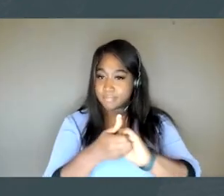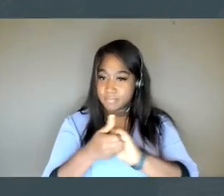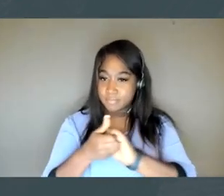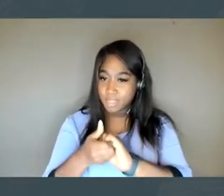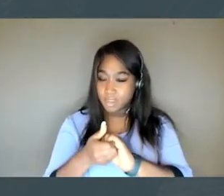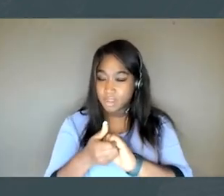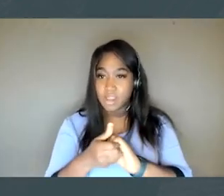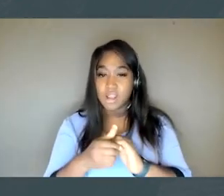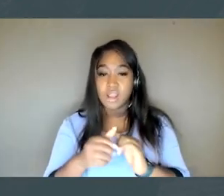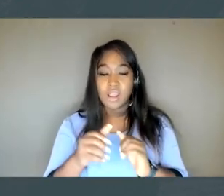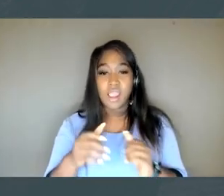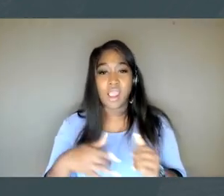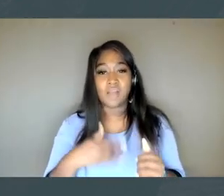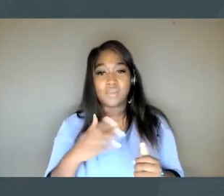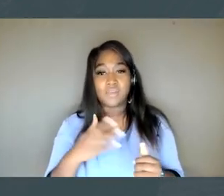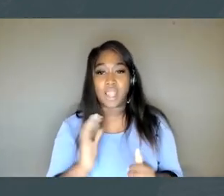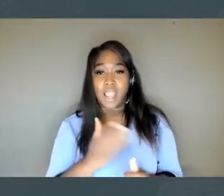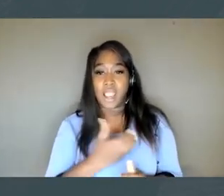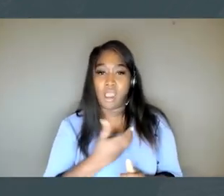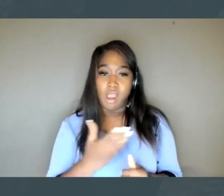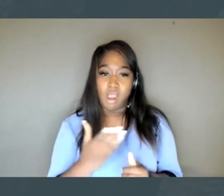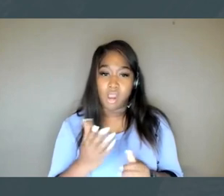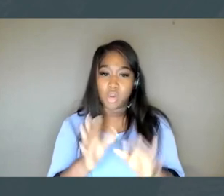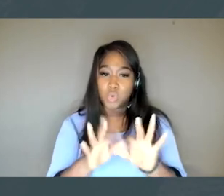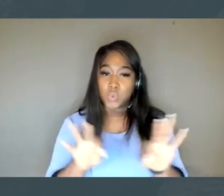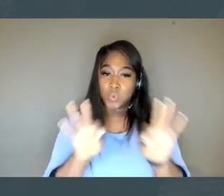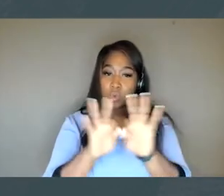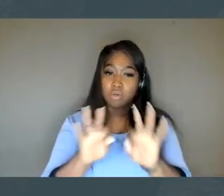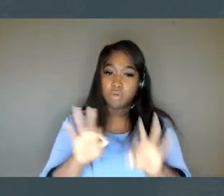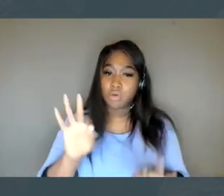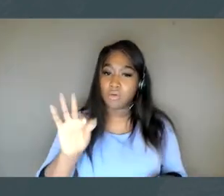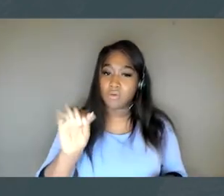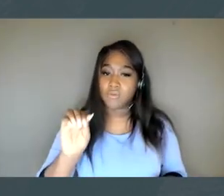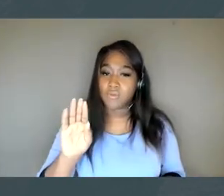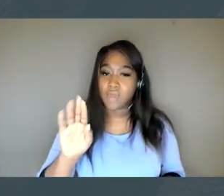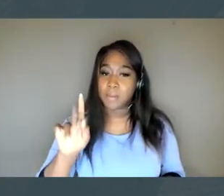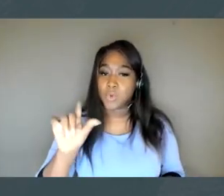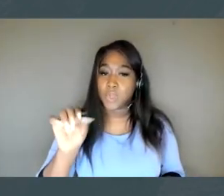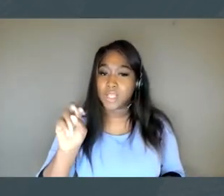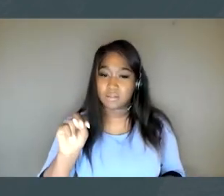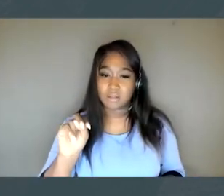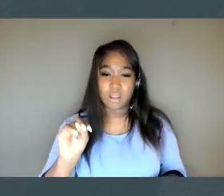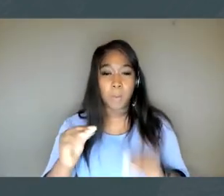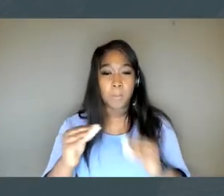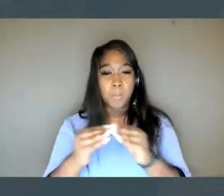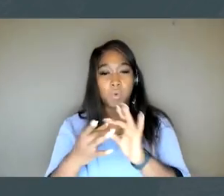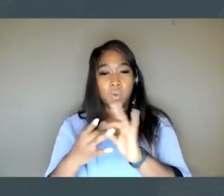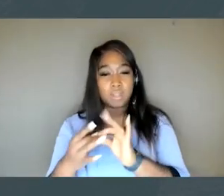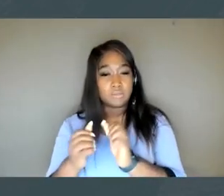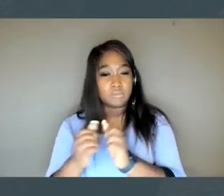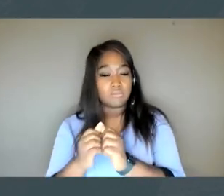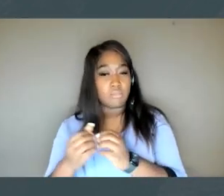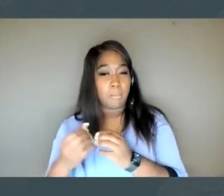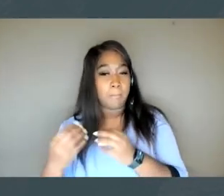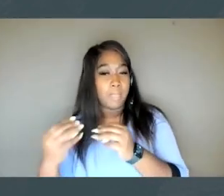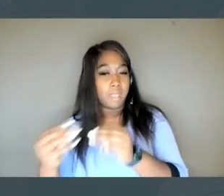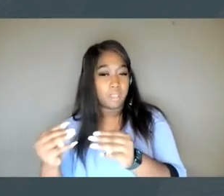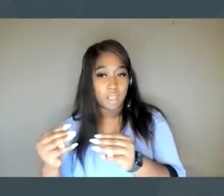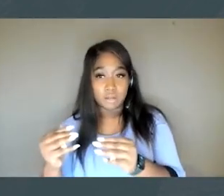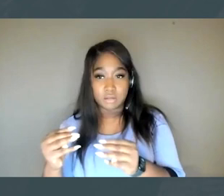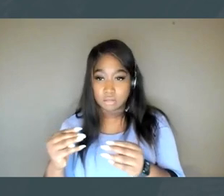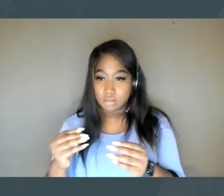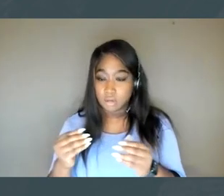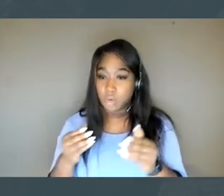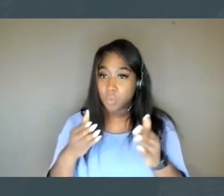I feel that critical fabulation is more method, and it's a way of trying to,